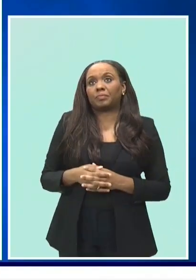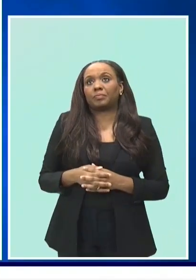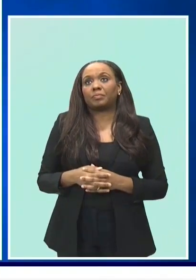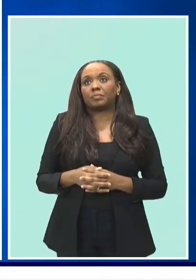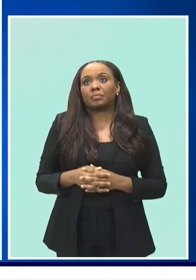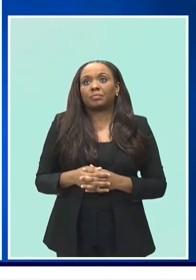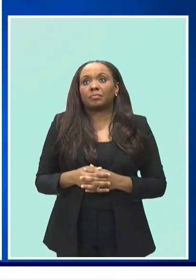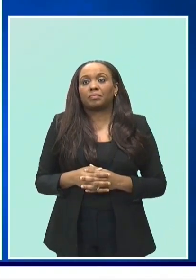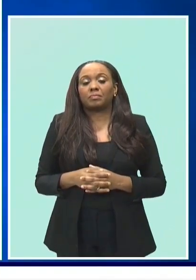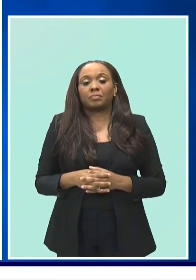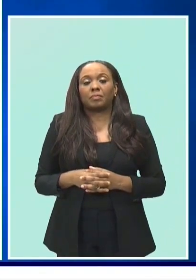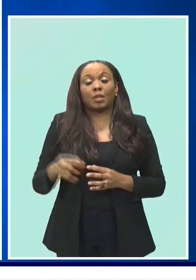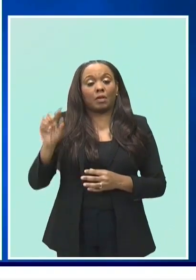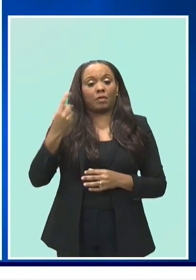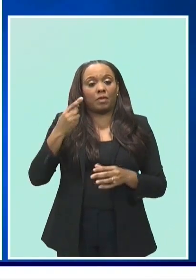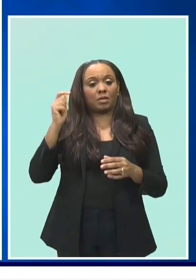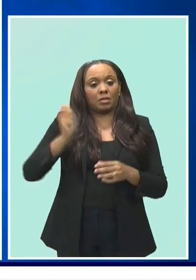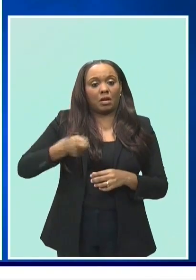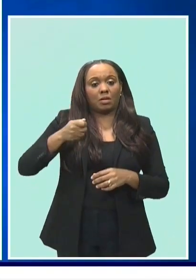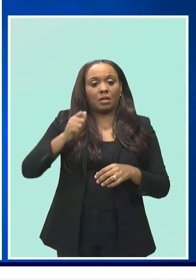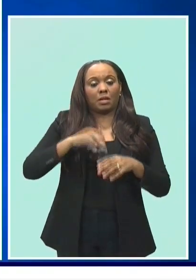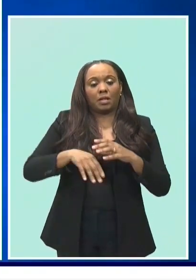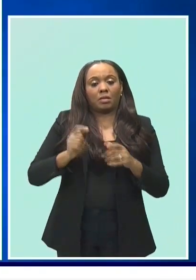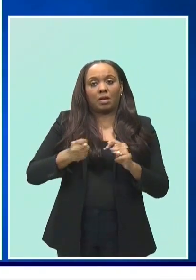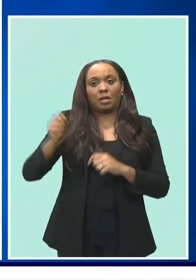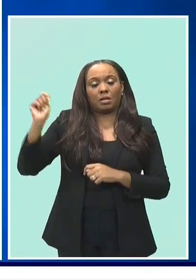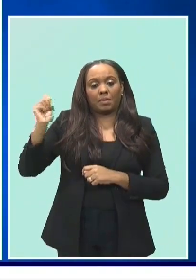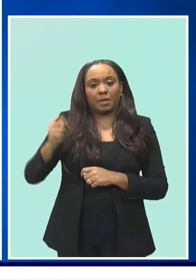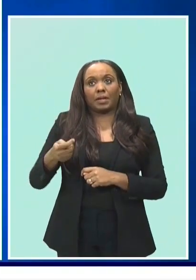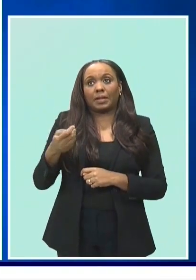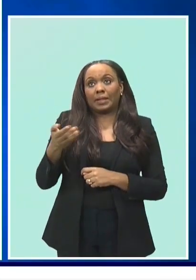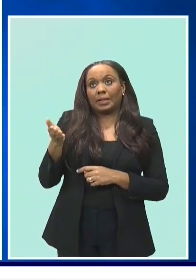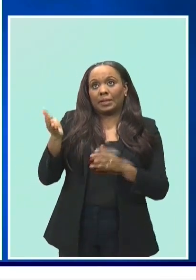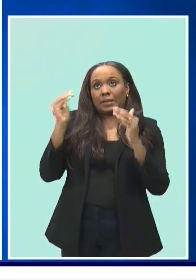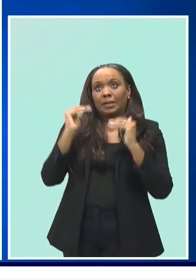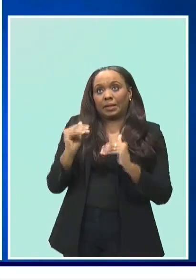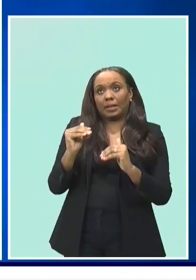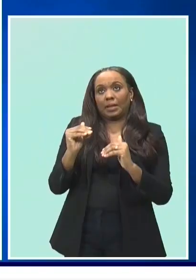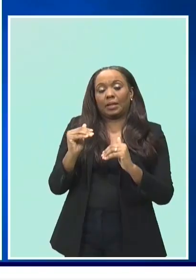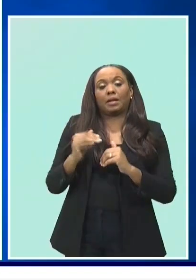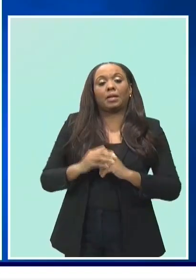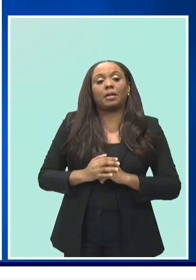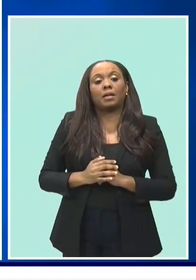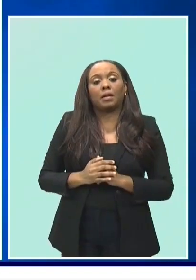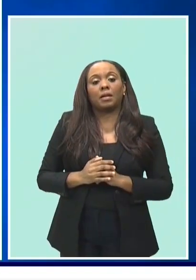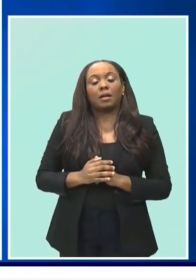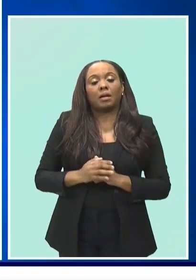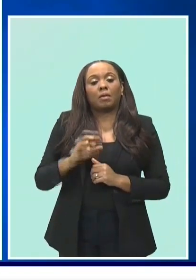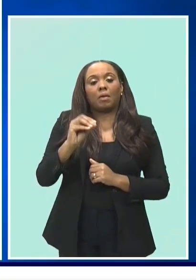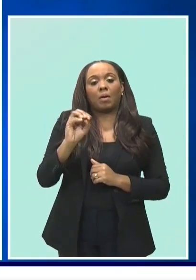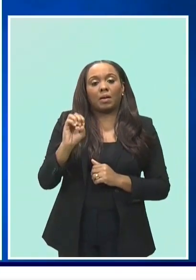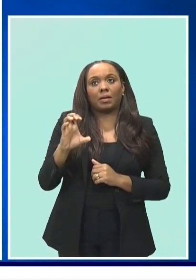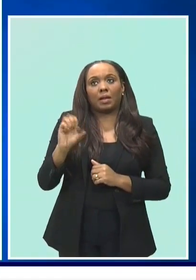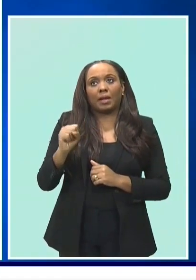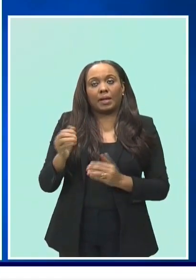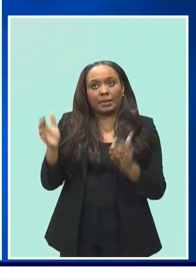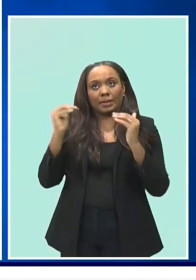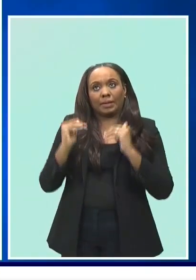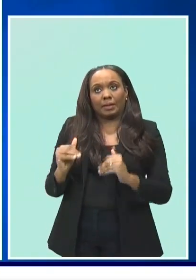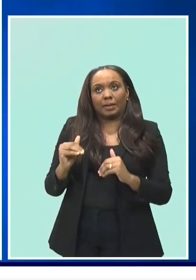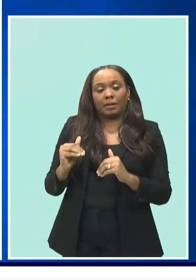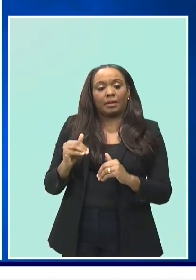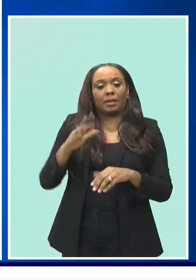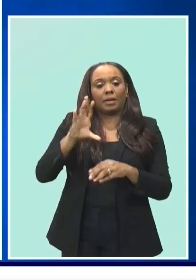Barbadian Francis Bell, who serves as a judge of the Court of the OACS, and Jefferson Cumberbatch, a leading academic at the University of the West